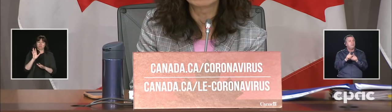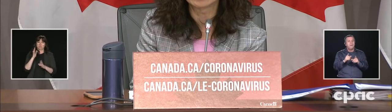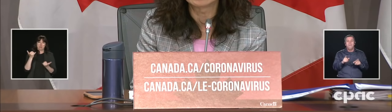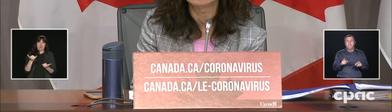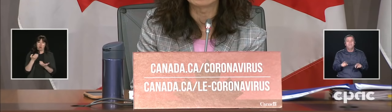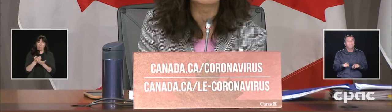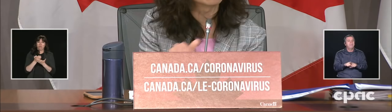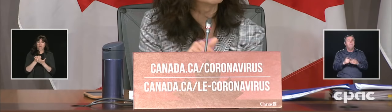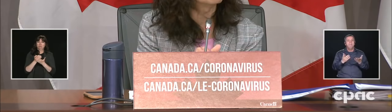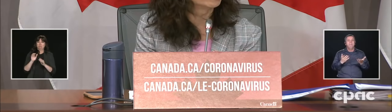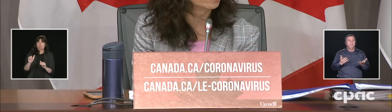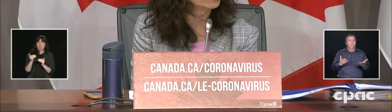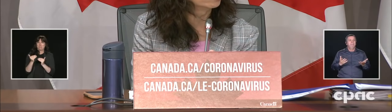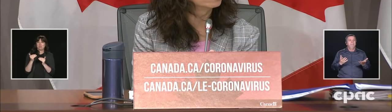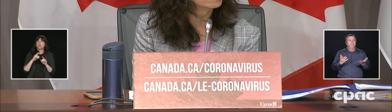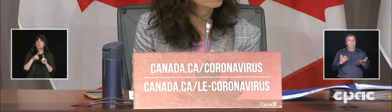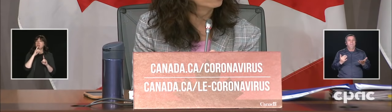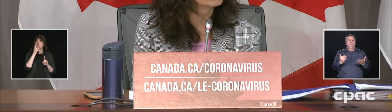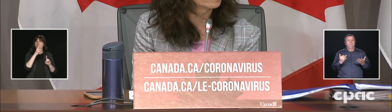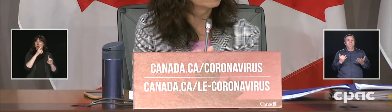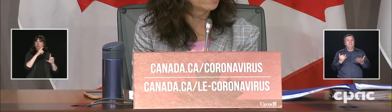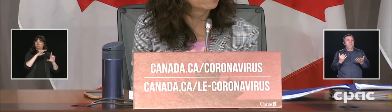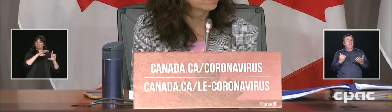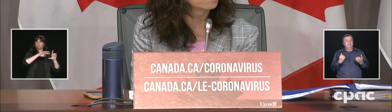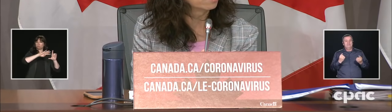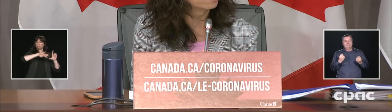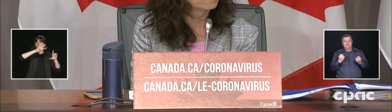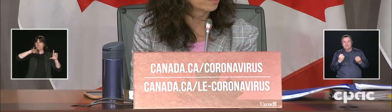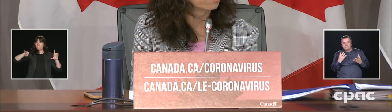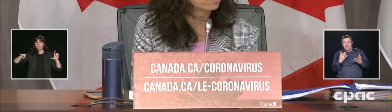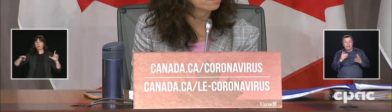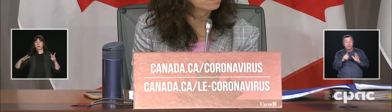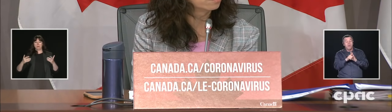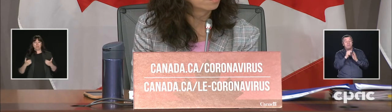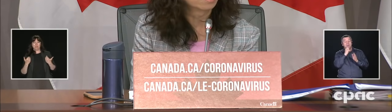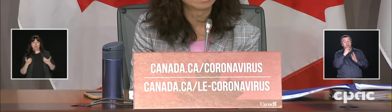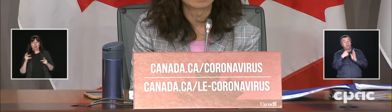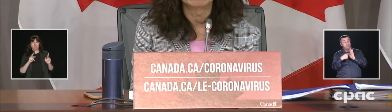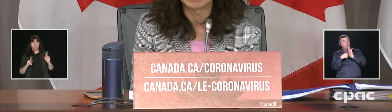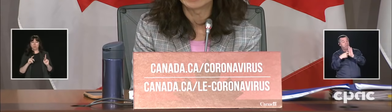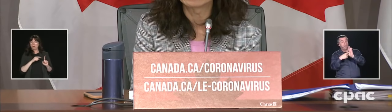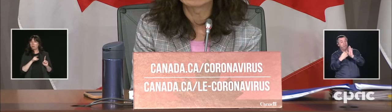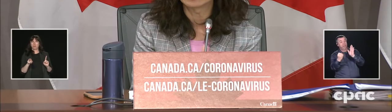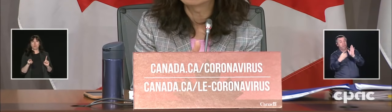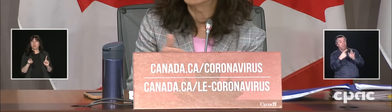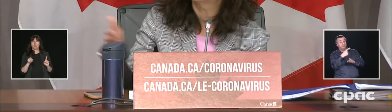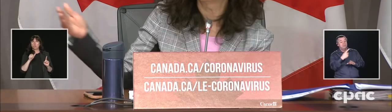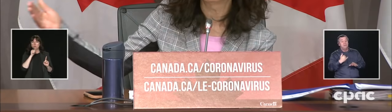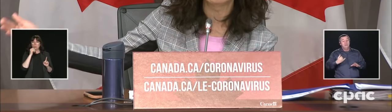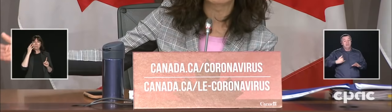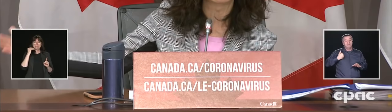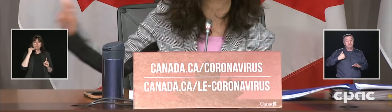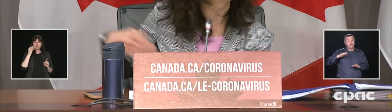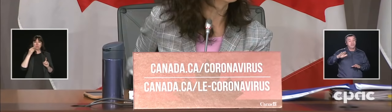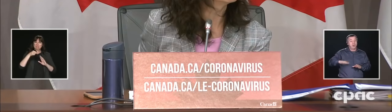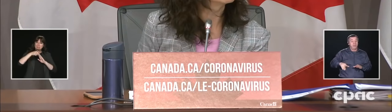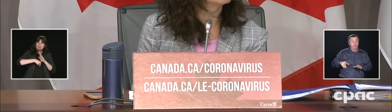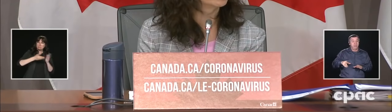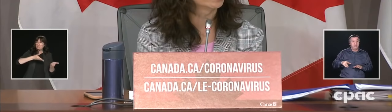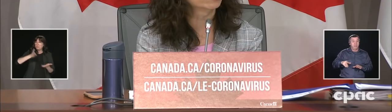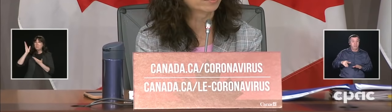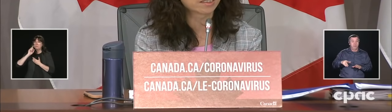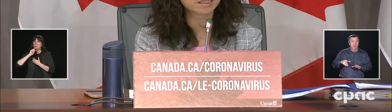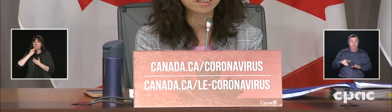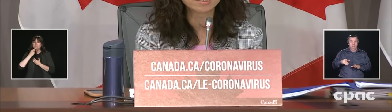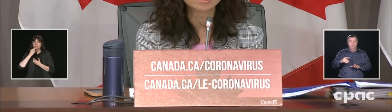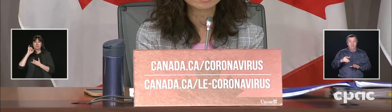you show that the younger populations don't experience the severe illness as much as those persons over